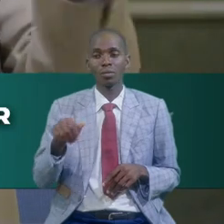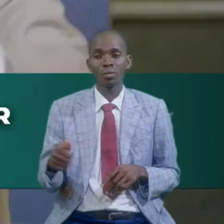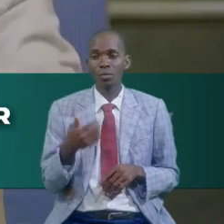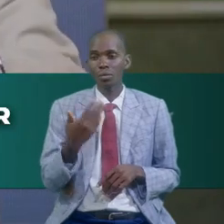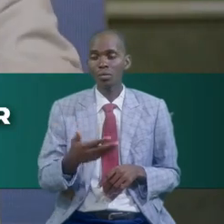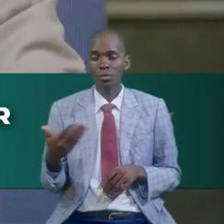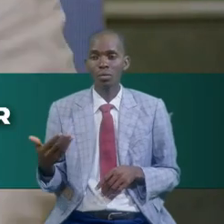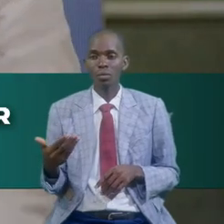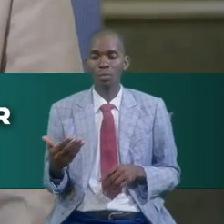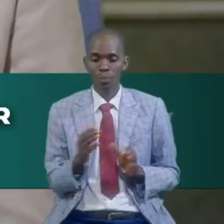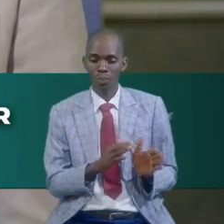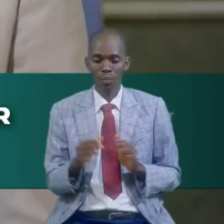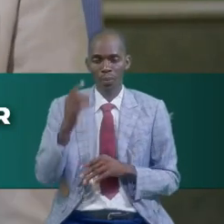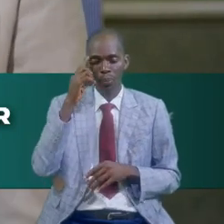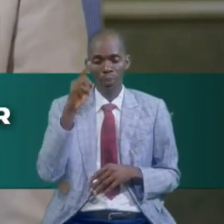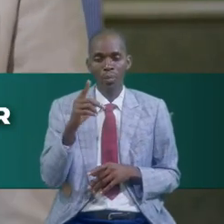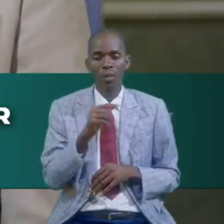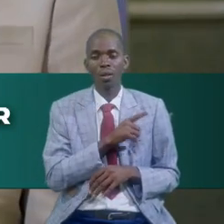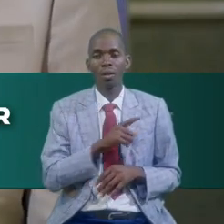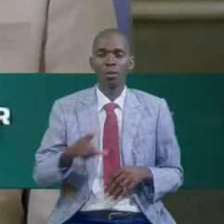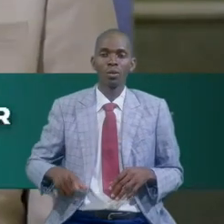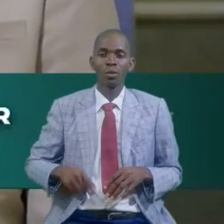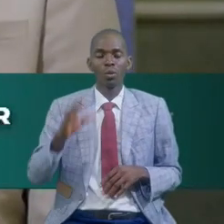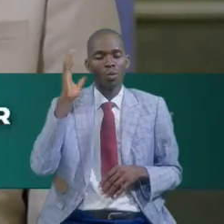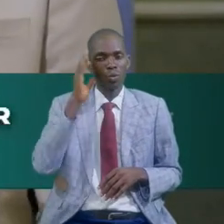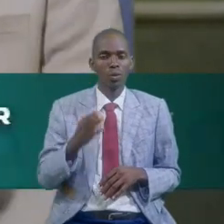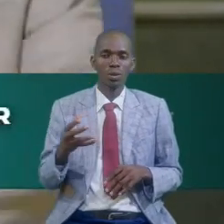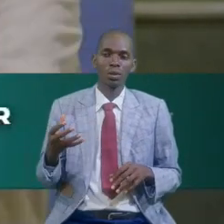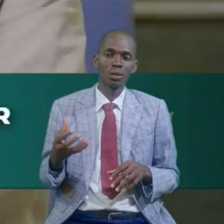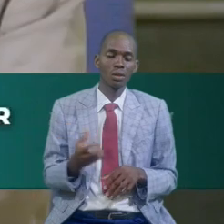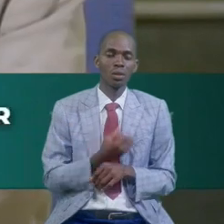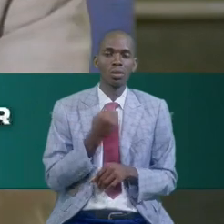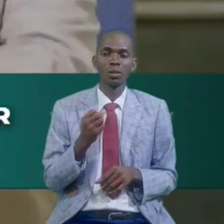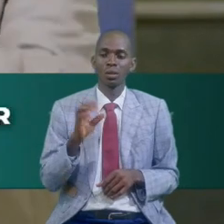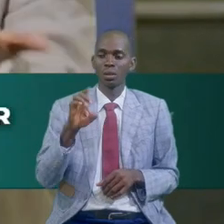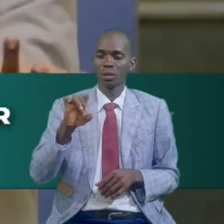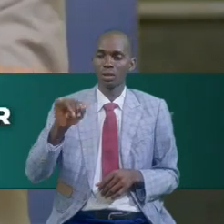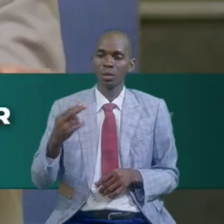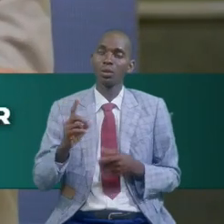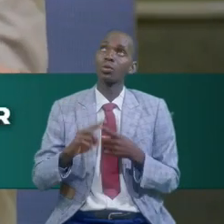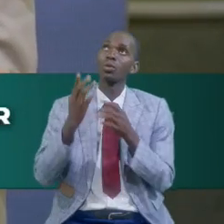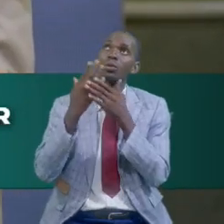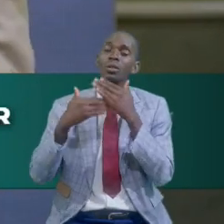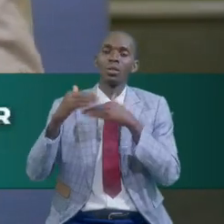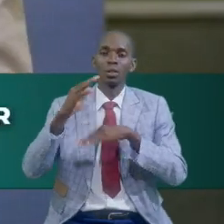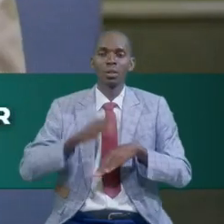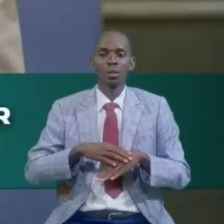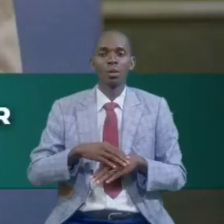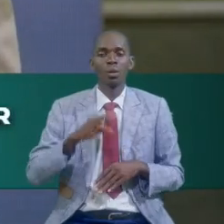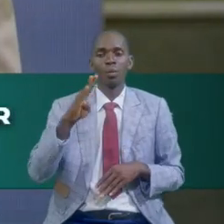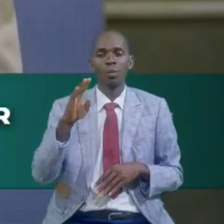plan for him. The Lord will take up Elijah into heaven. by